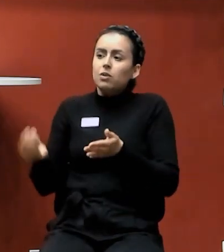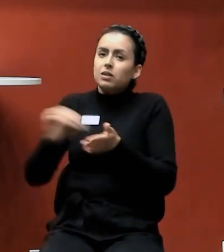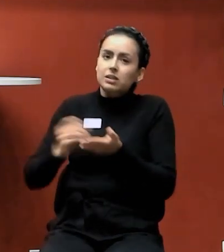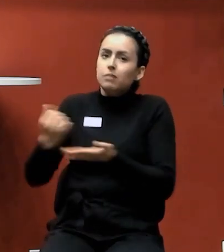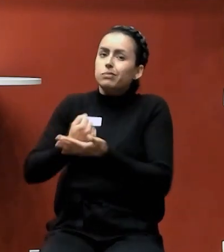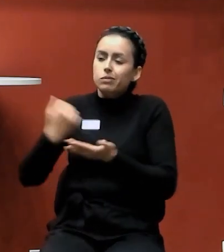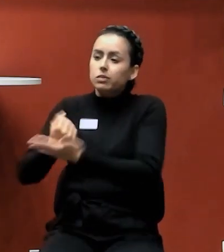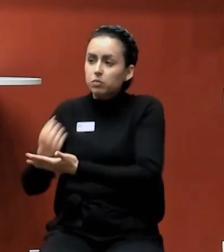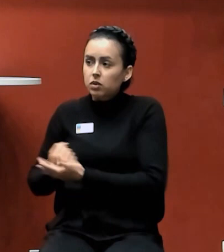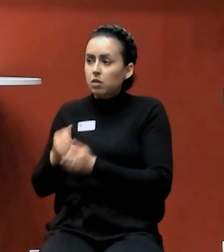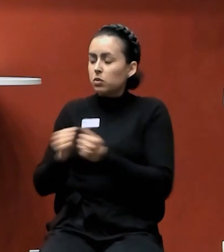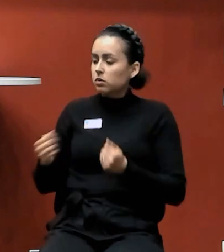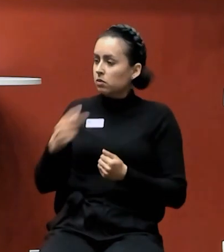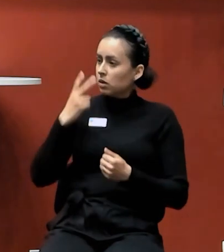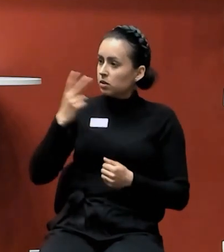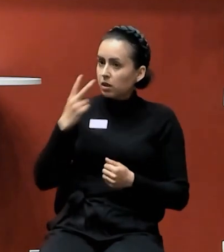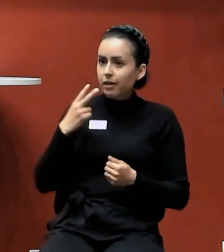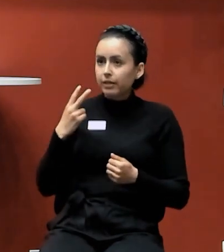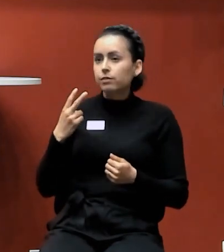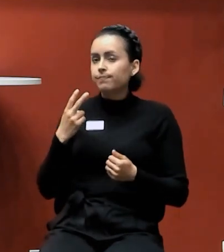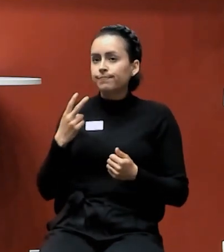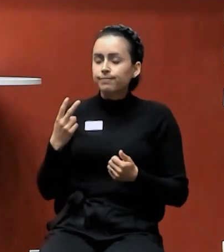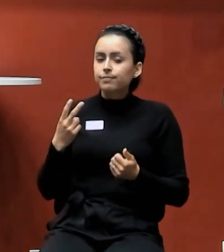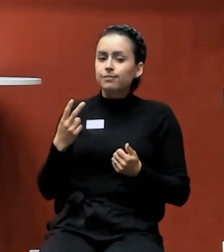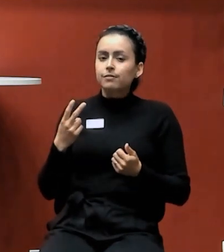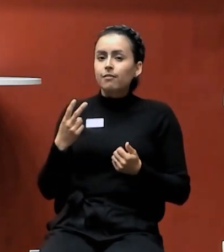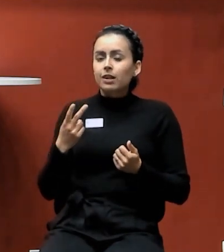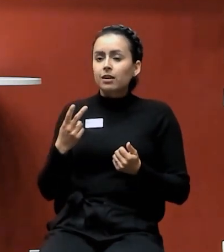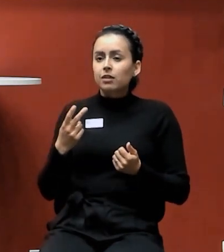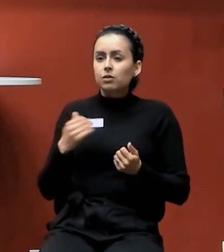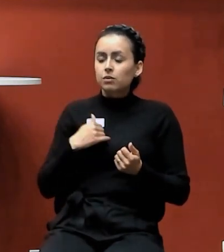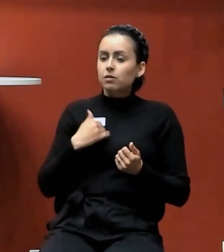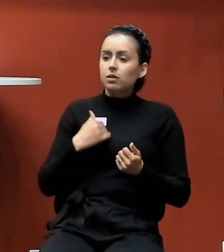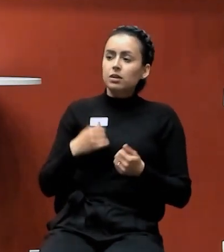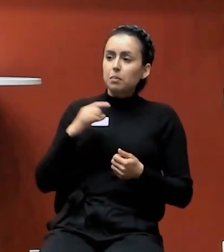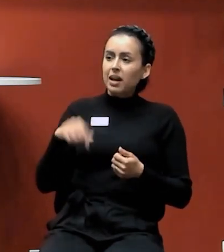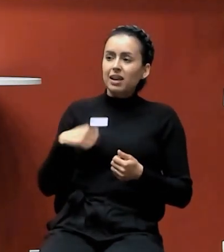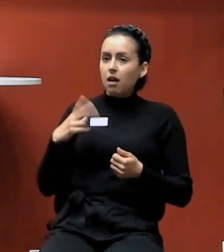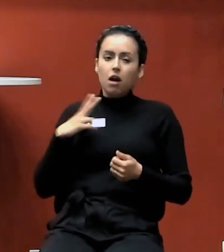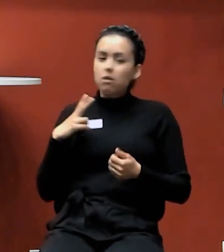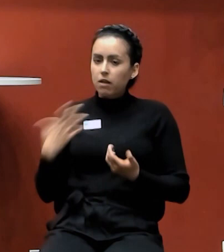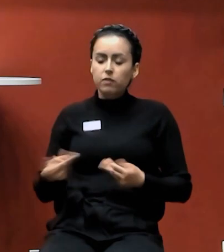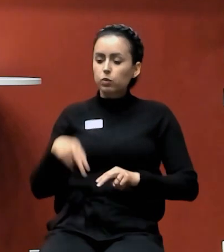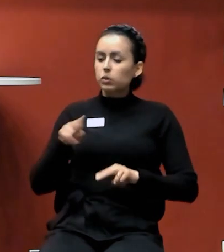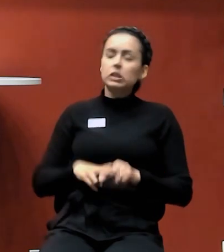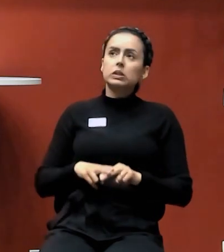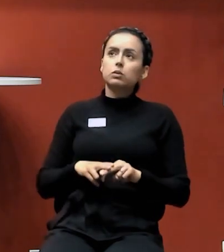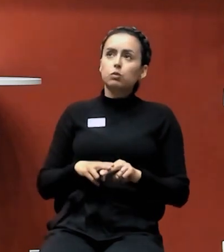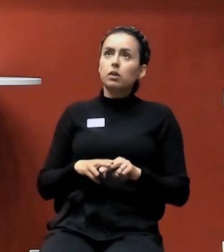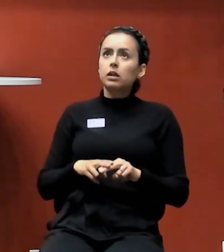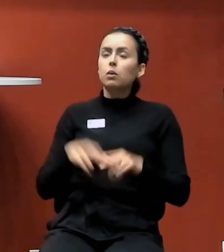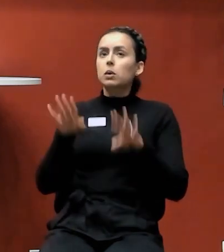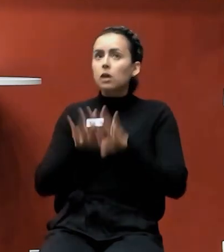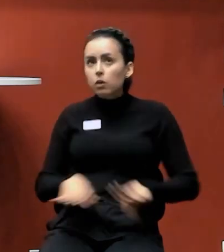the clock, I don't think it gives us the time to necessarily like actually to sit back and understand ourselves a bit more. Like, where are these different